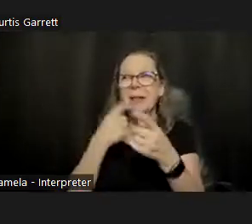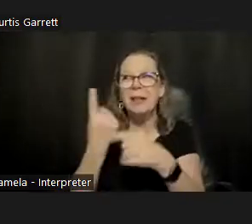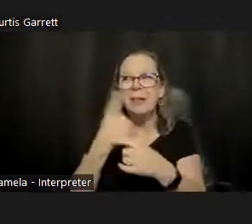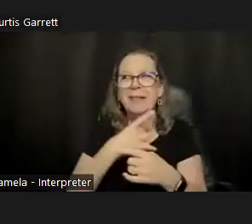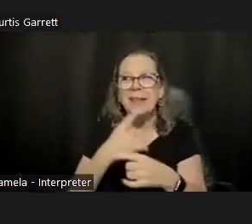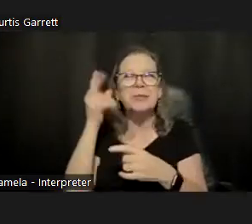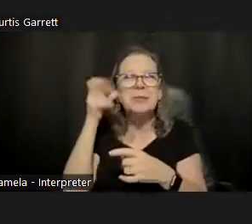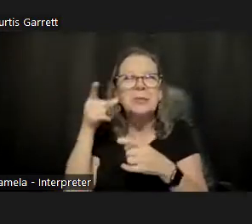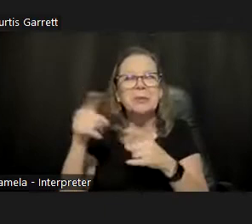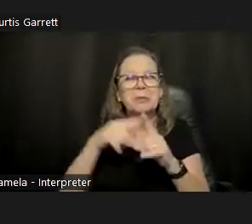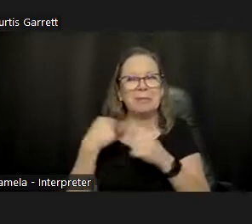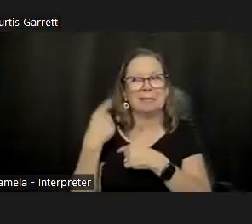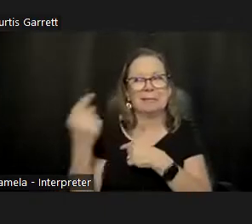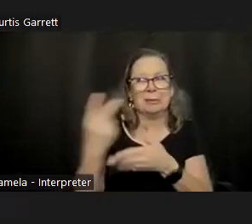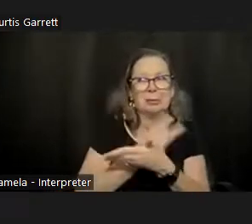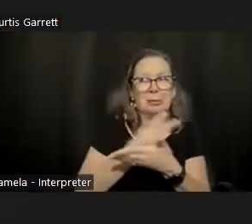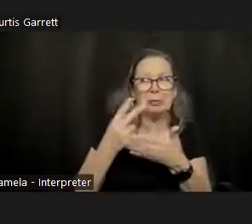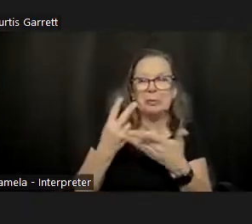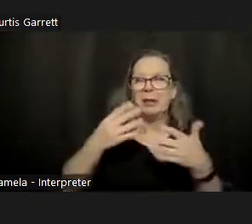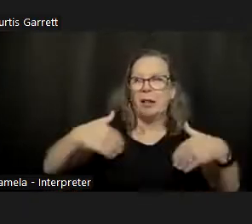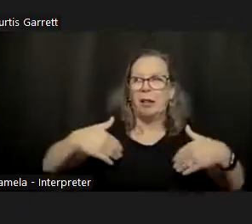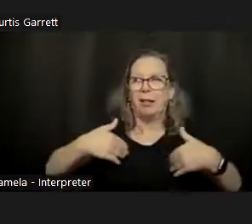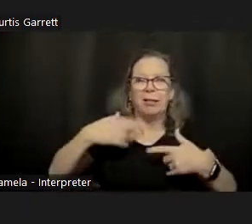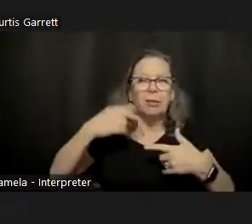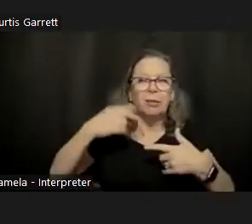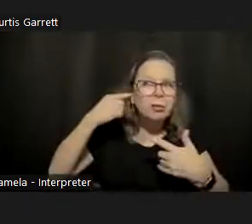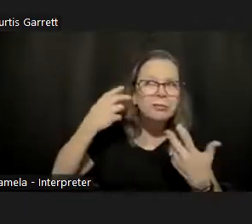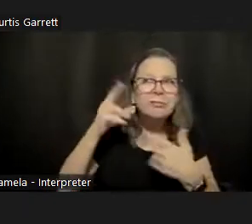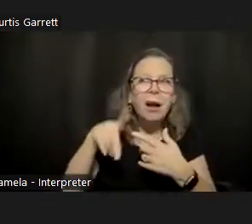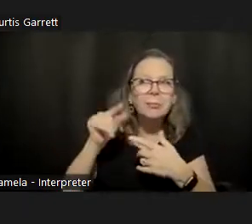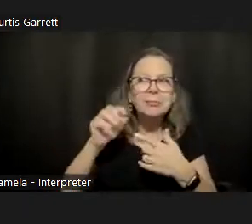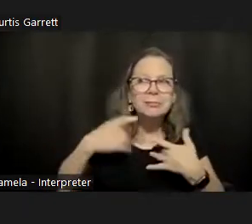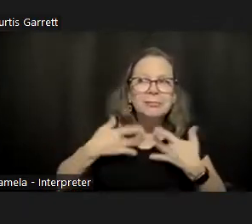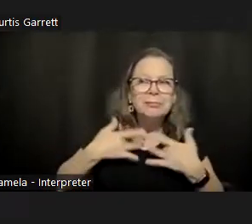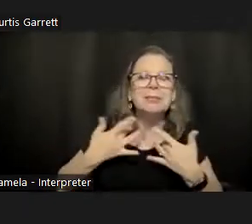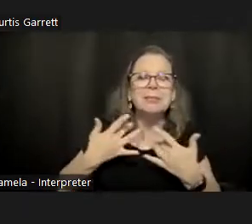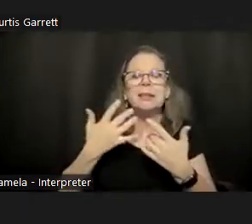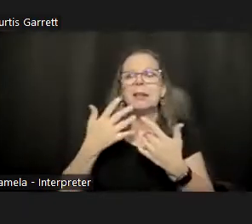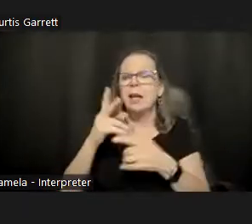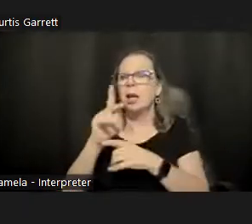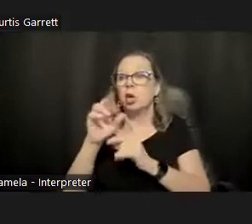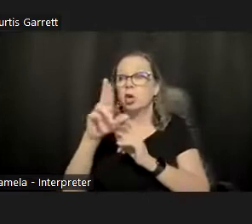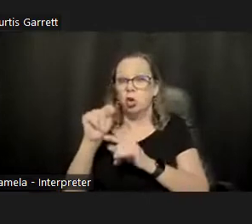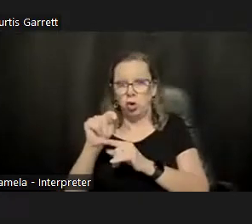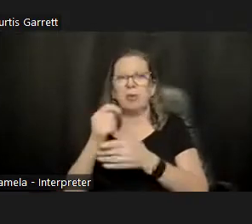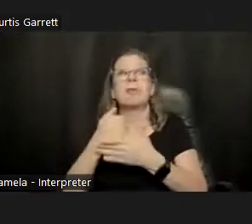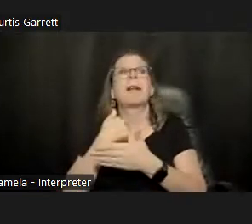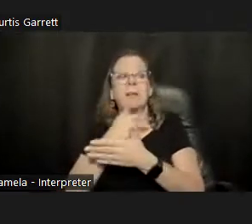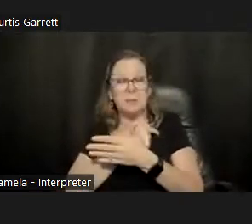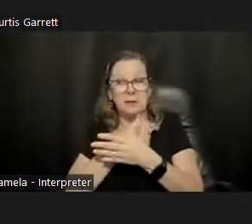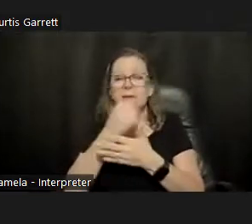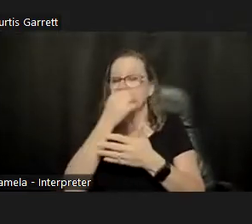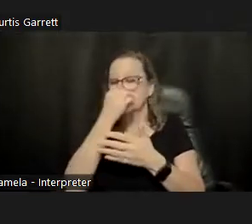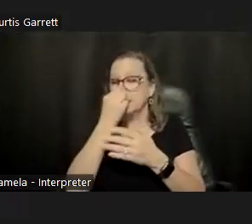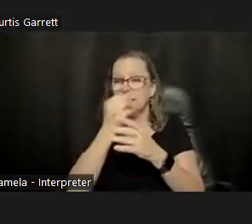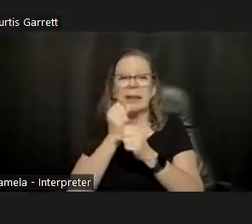been able to get my weekly update. We do have Kurt that helps us get some of that information,